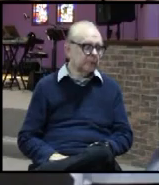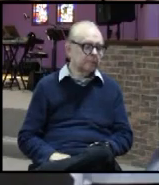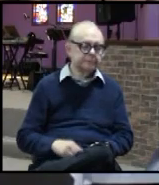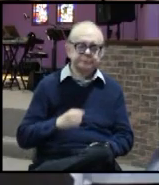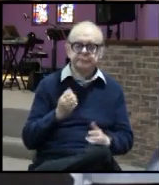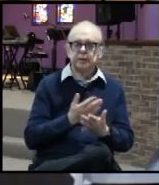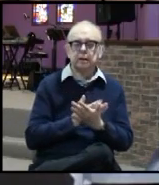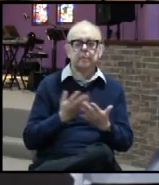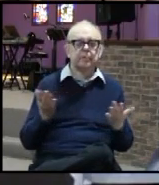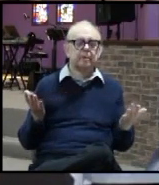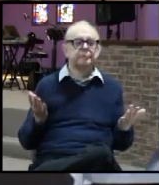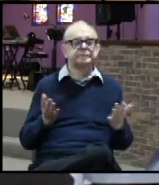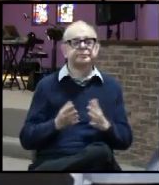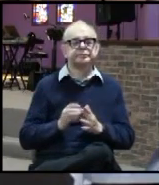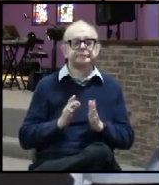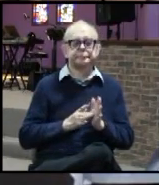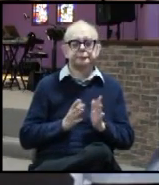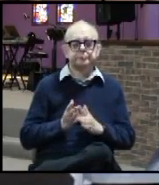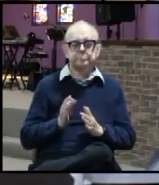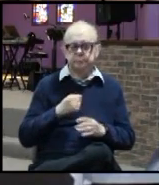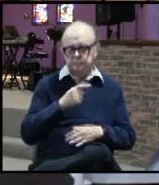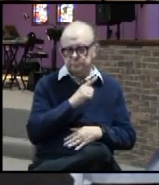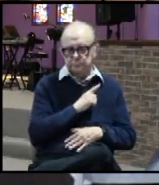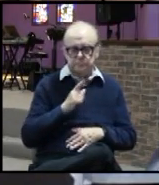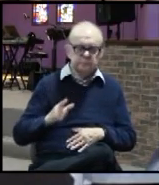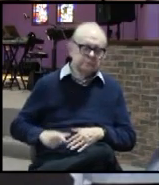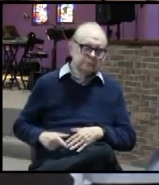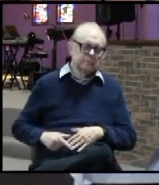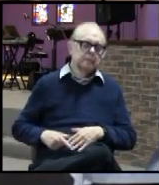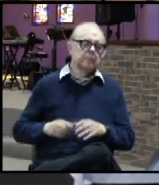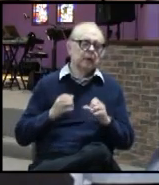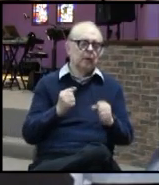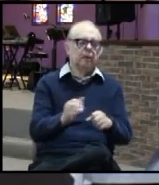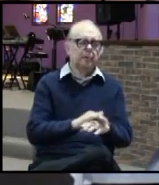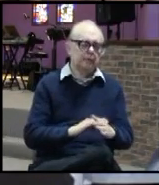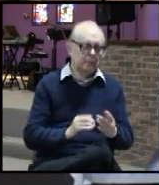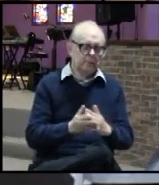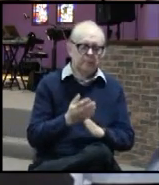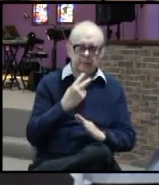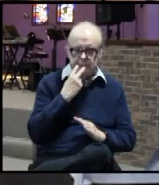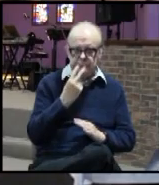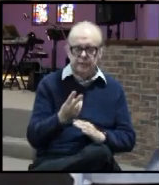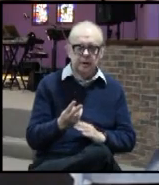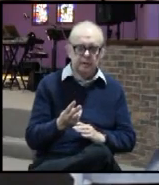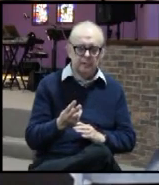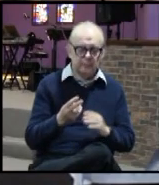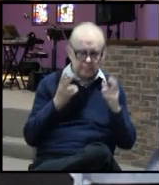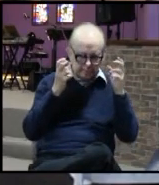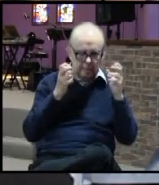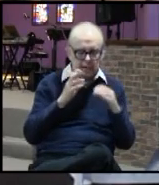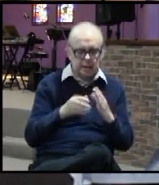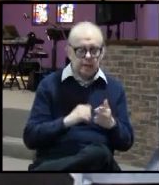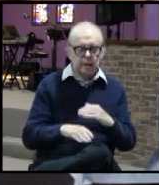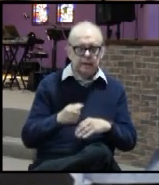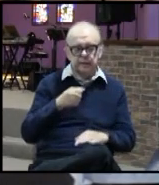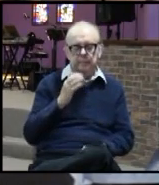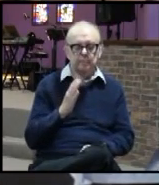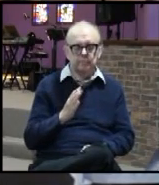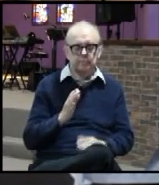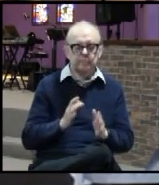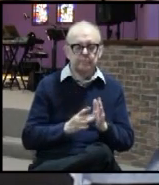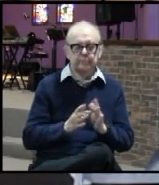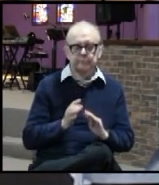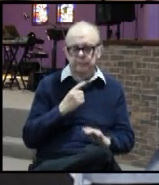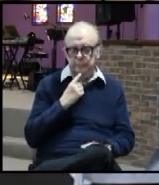Anything. The Bible says that the Lord will hold you in his hands for all to see, a splendid crown in his hands of God. The Bible